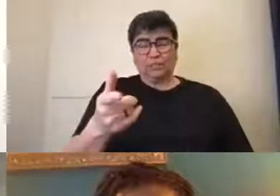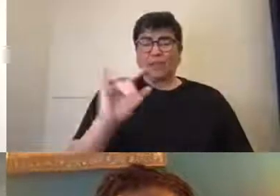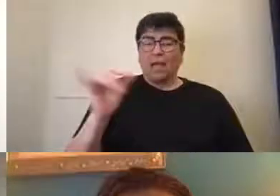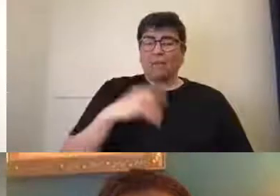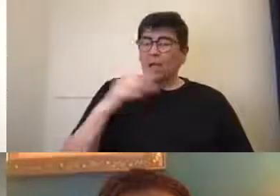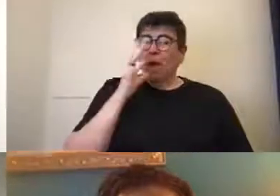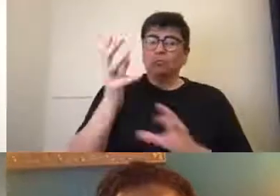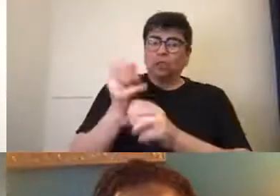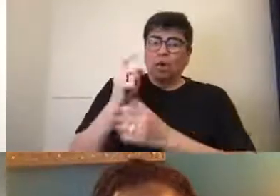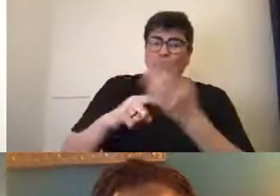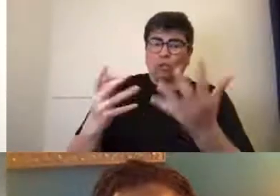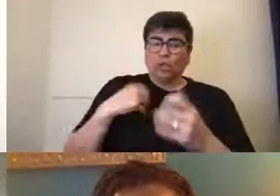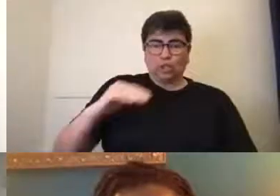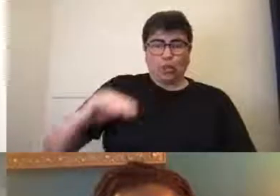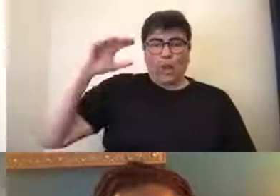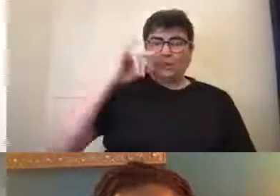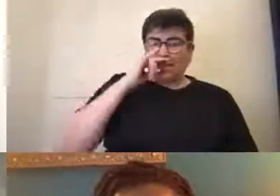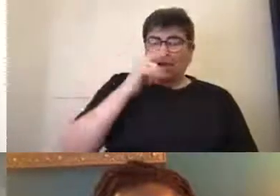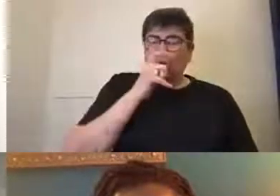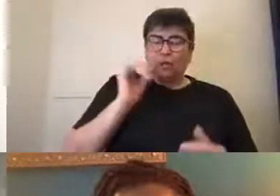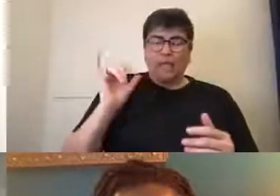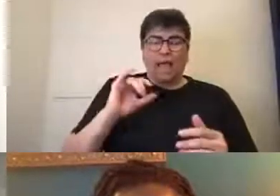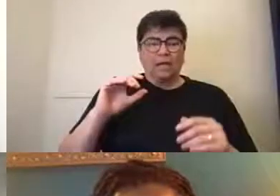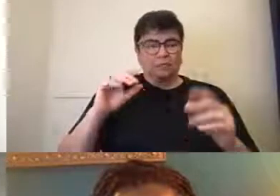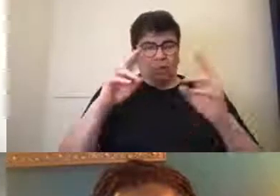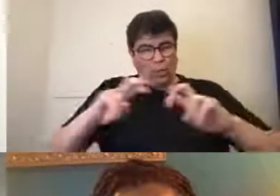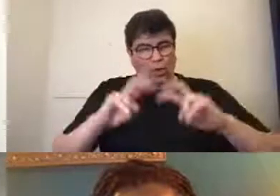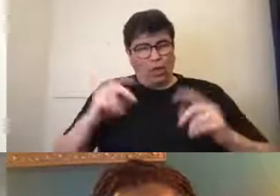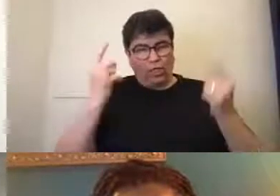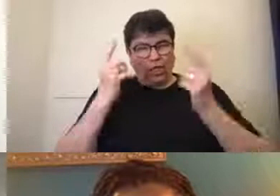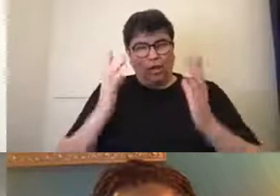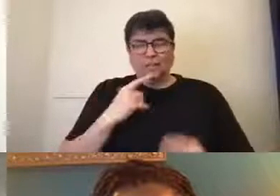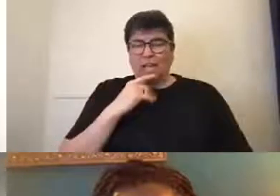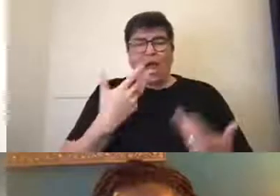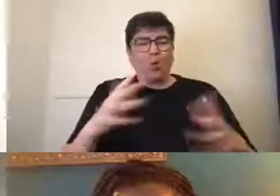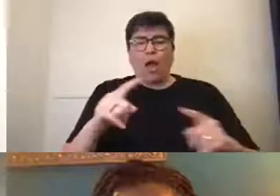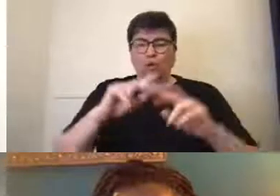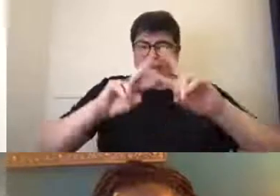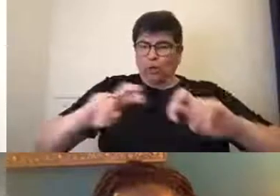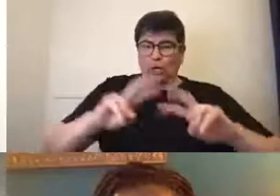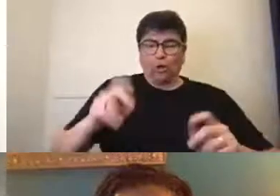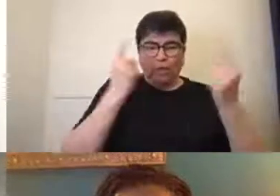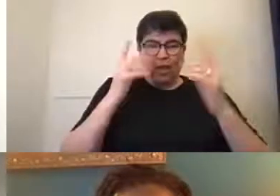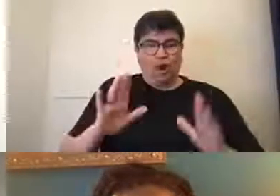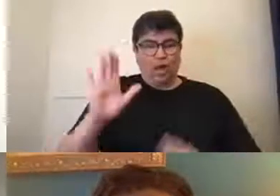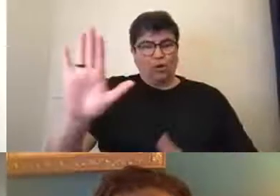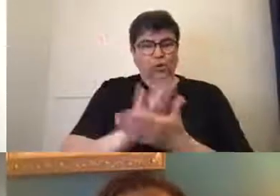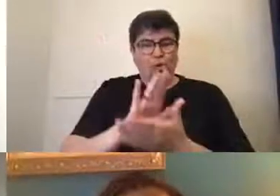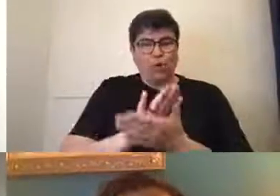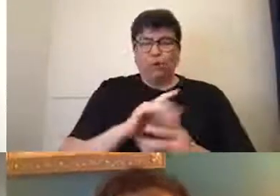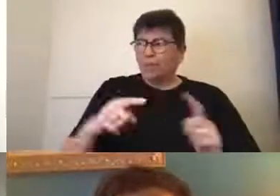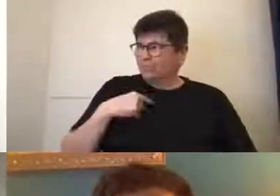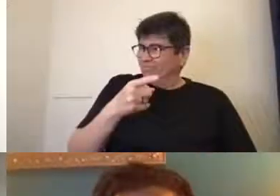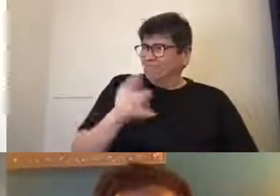she got what she wanted. Like she raised this kid who was like a critical thinker, but then she was like, I don't want you to be critical thinker at school. But I was just like, well,